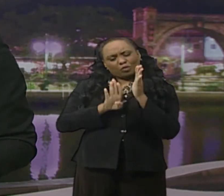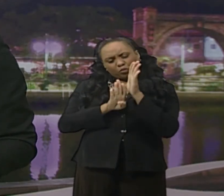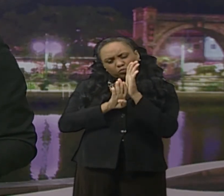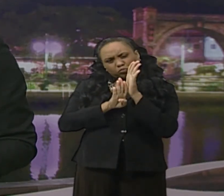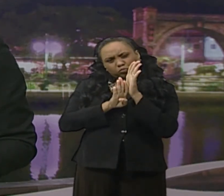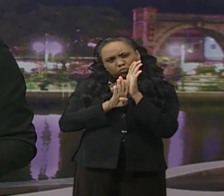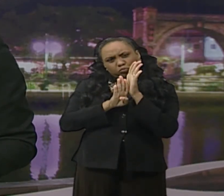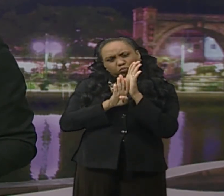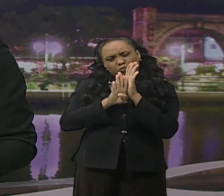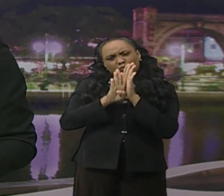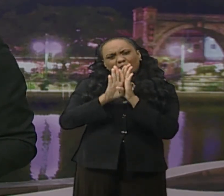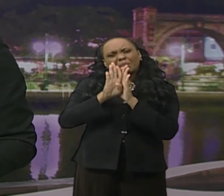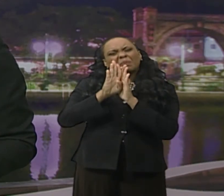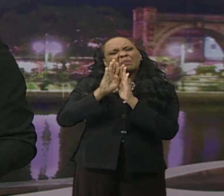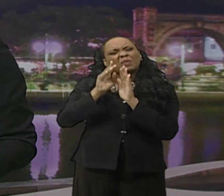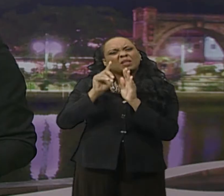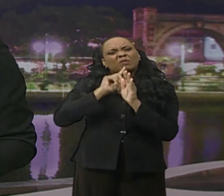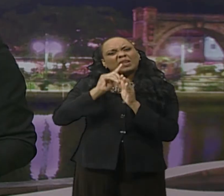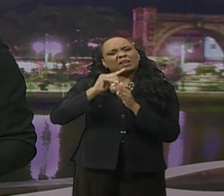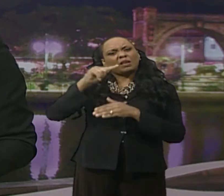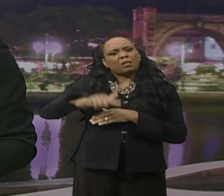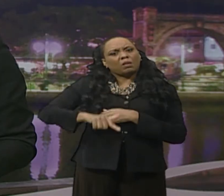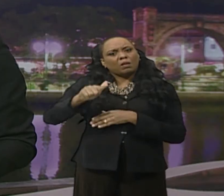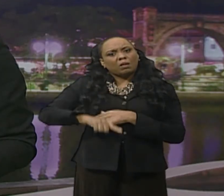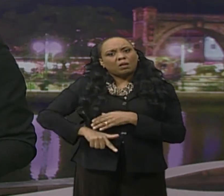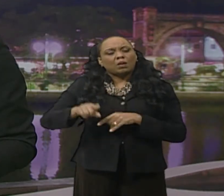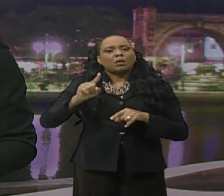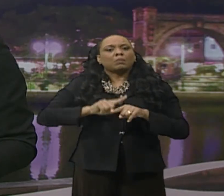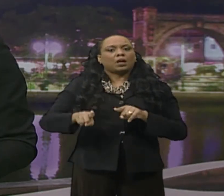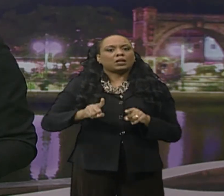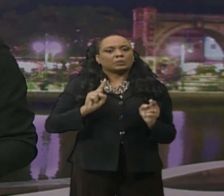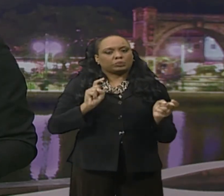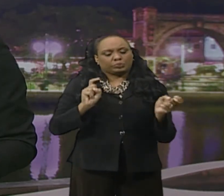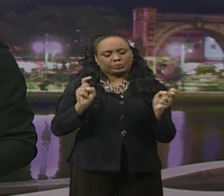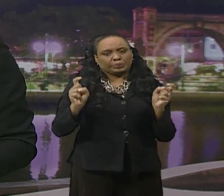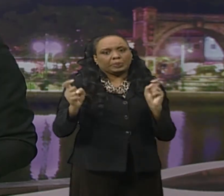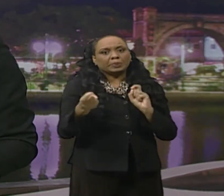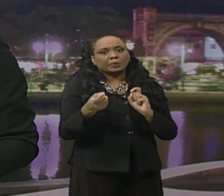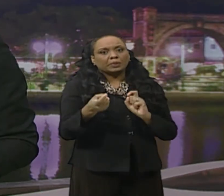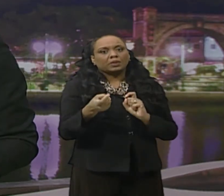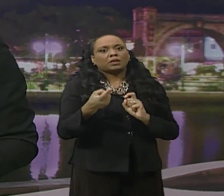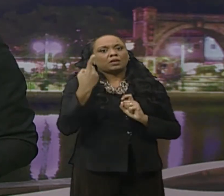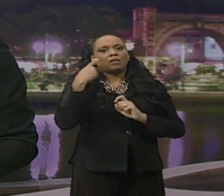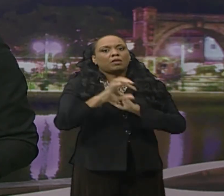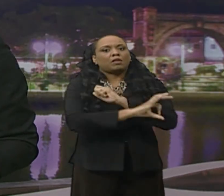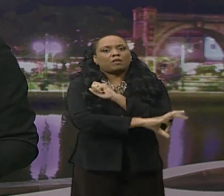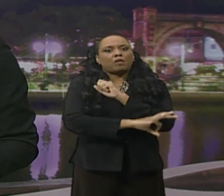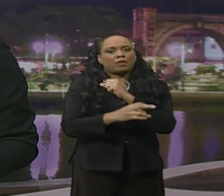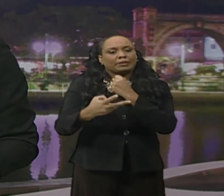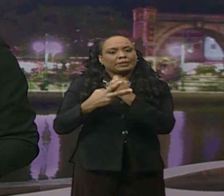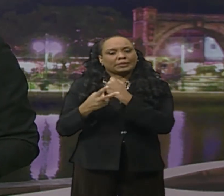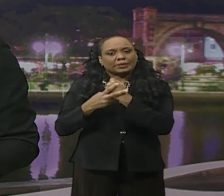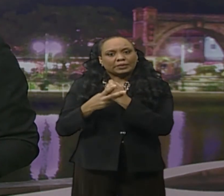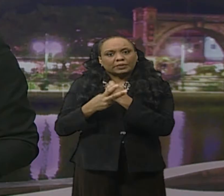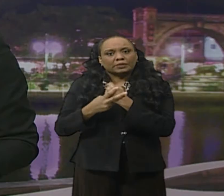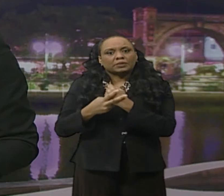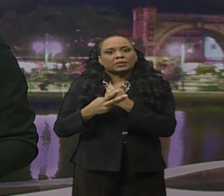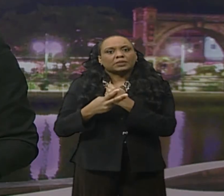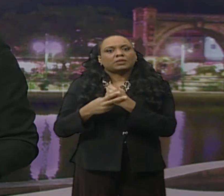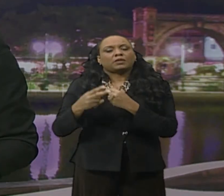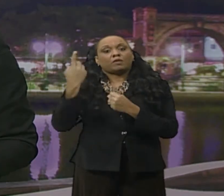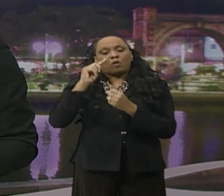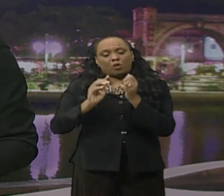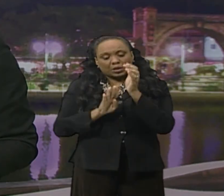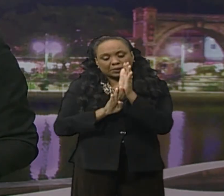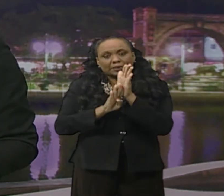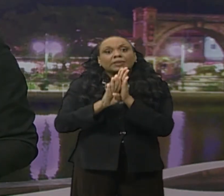policy decisions taken in June have already started to alter trends in the country's foreign reserves and fiscal imbalance. Mr. Lowe made the comment